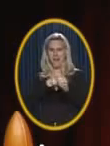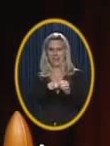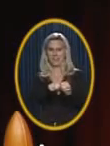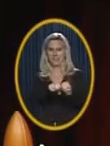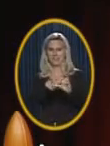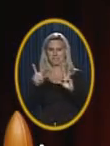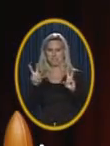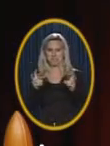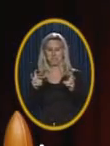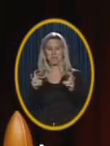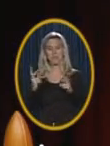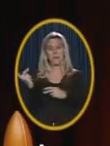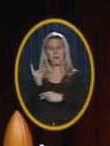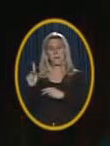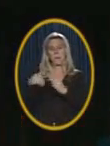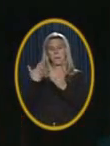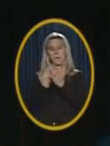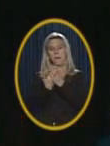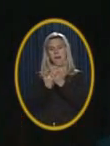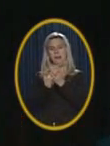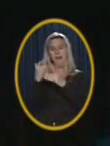I got up on orbit, and